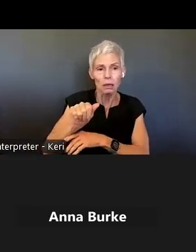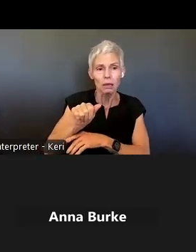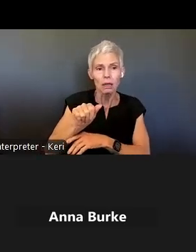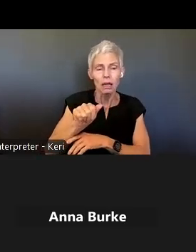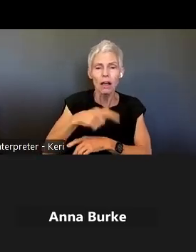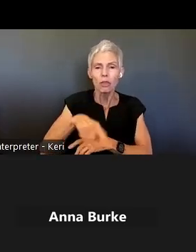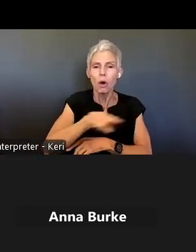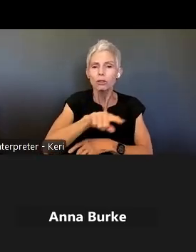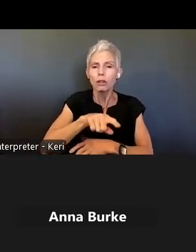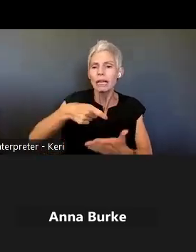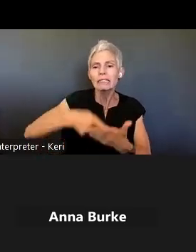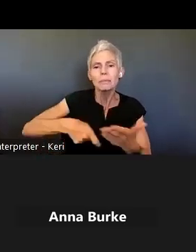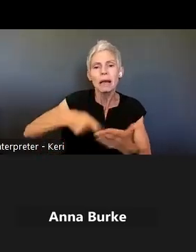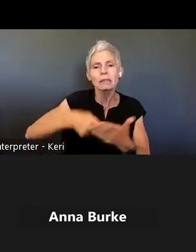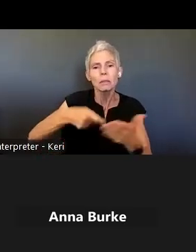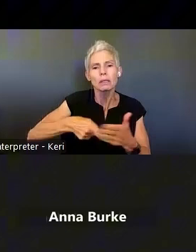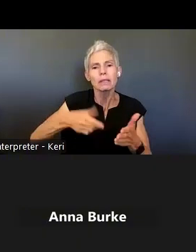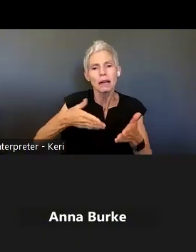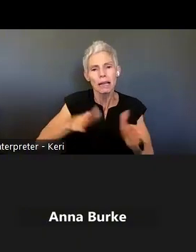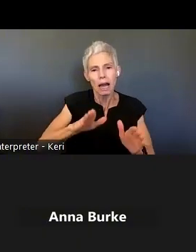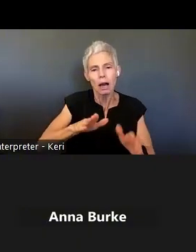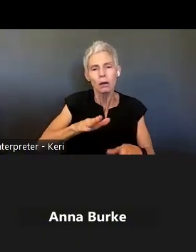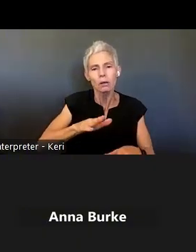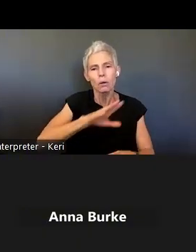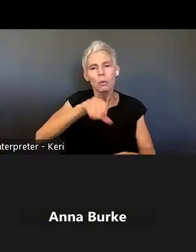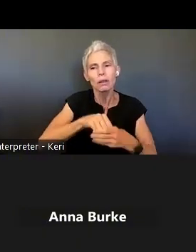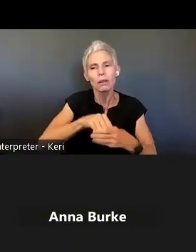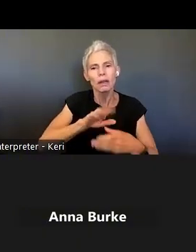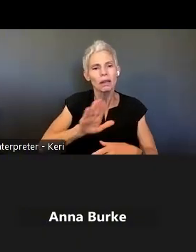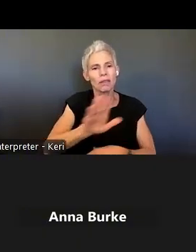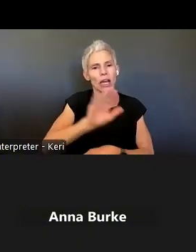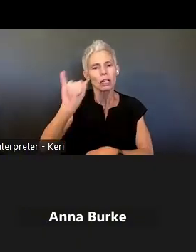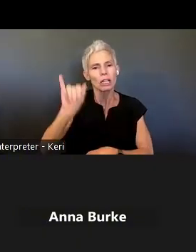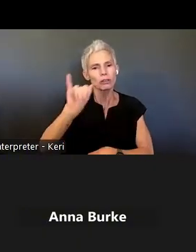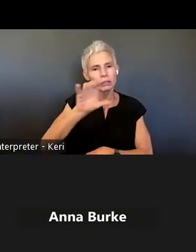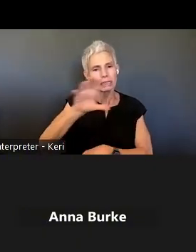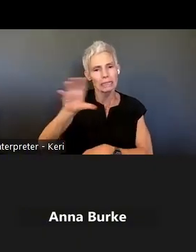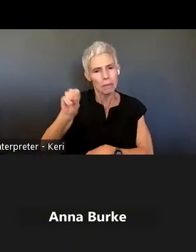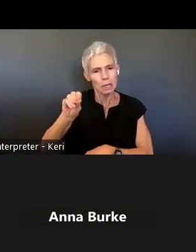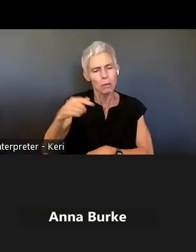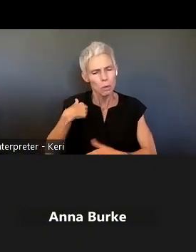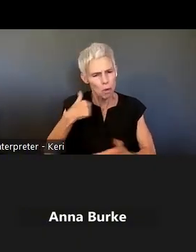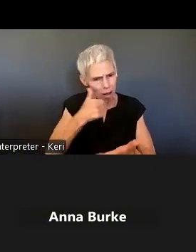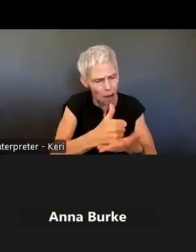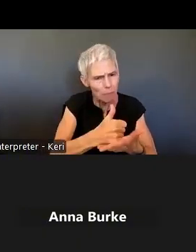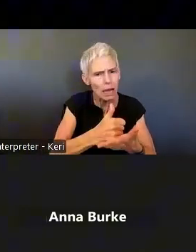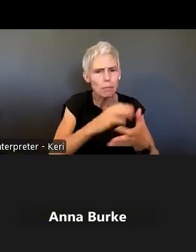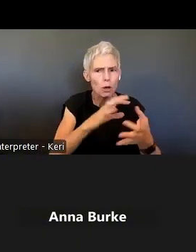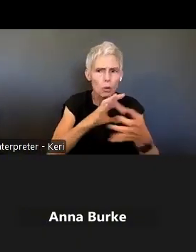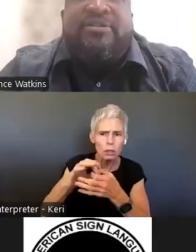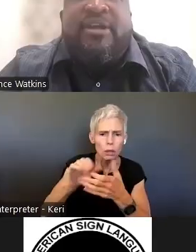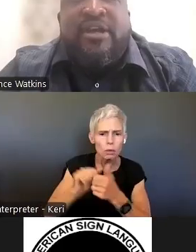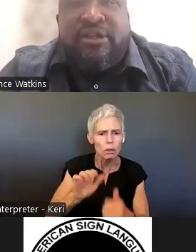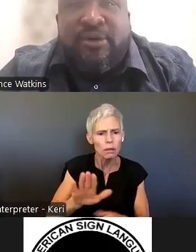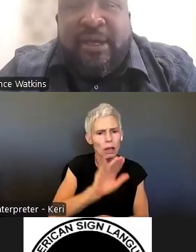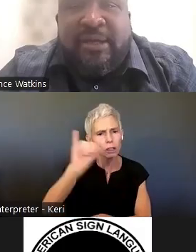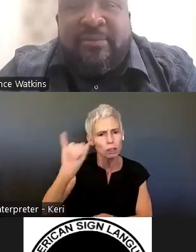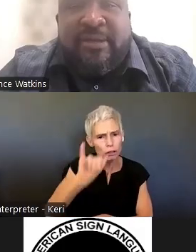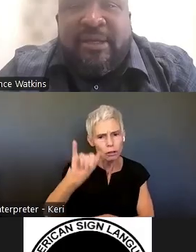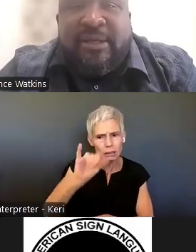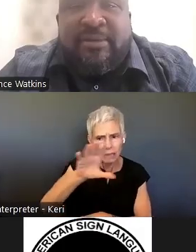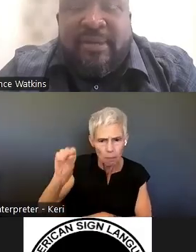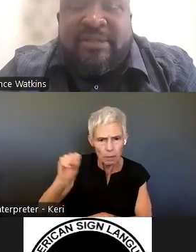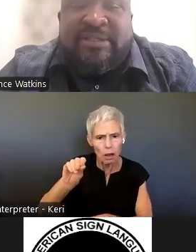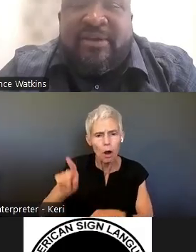expenses under their insurance company. So we would absolutely help them coordinate with their insurance company and their doctors to